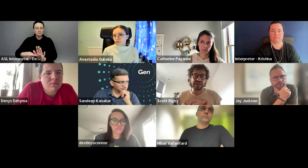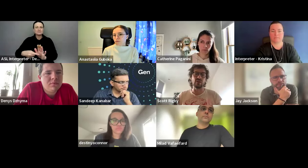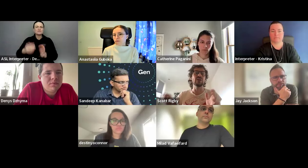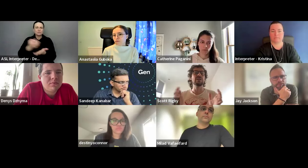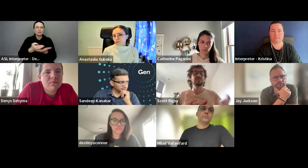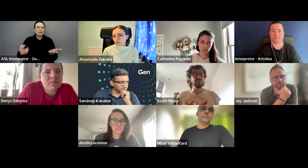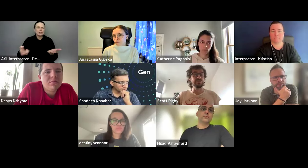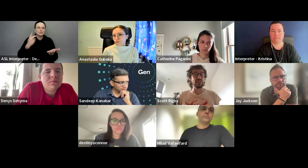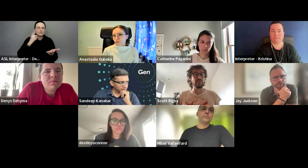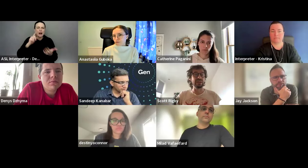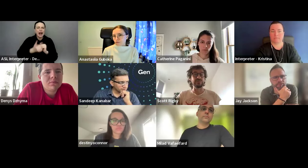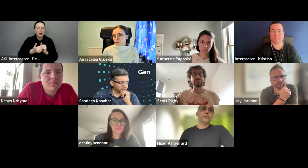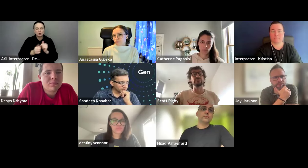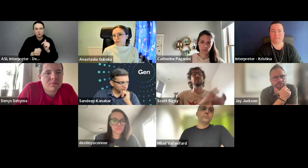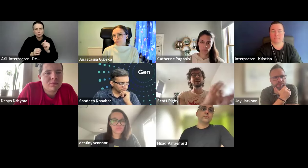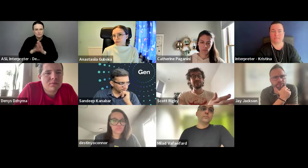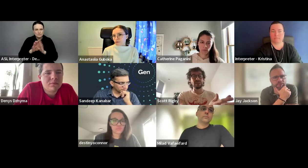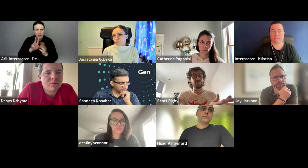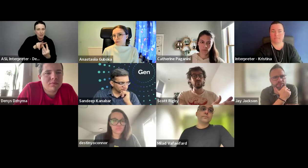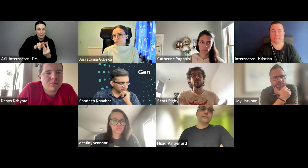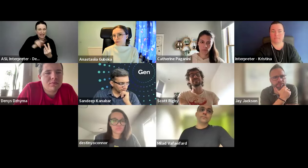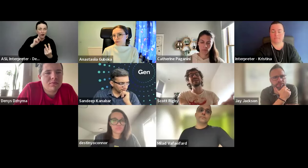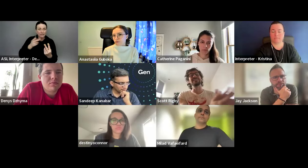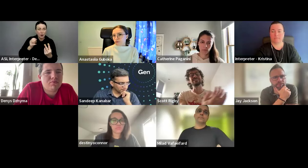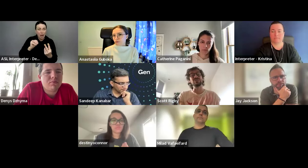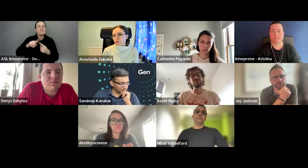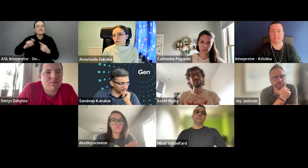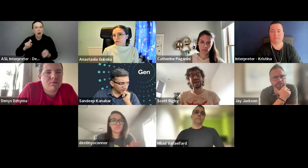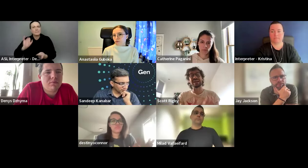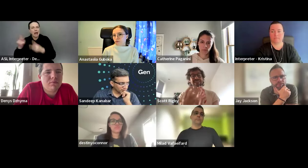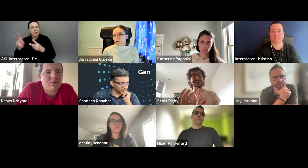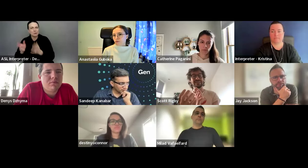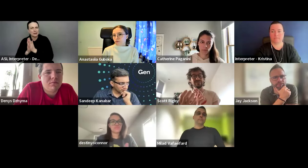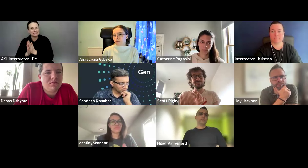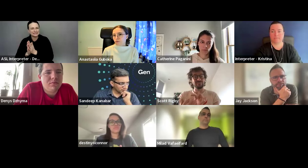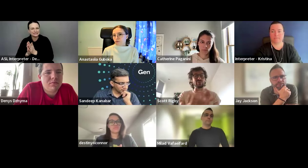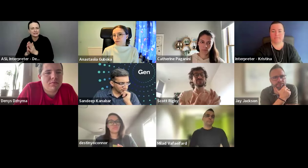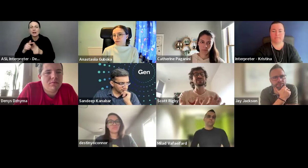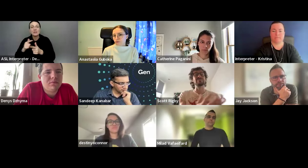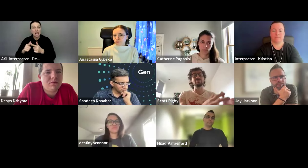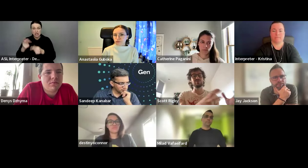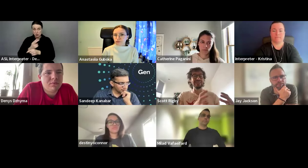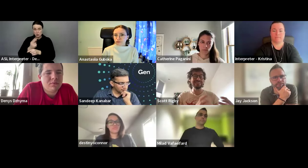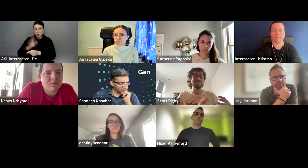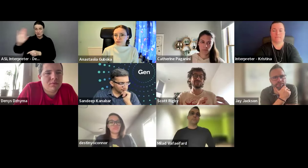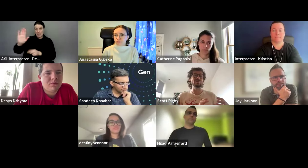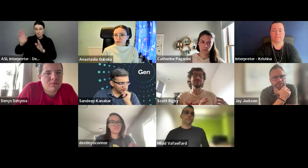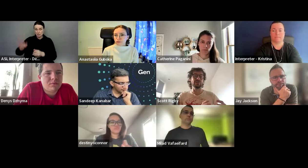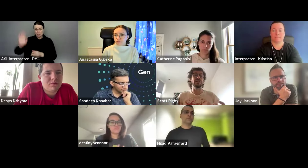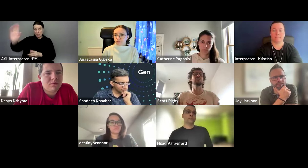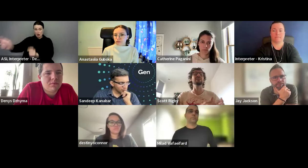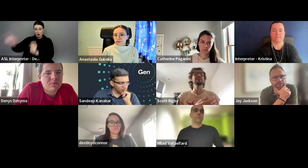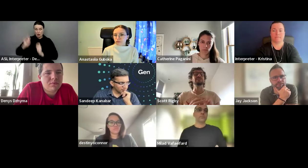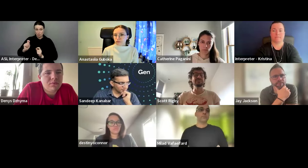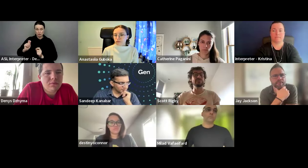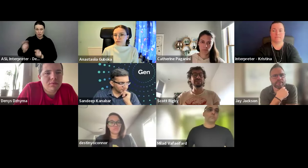resources on how to build the Helm binary from that pull request, and then use that person's contribution in that version